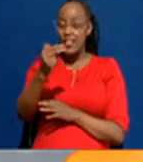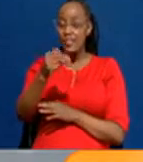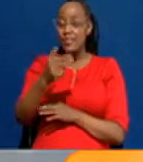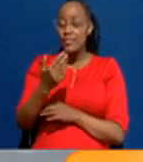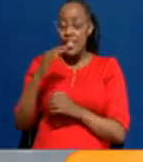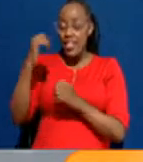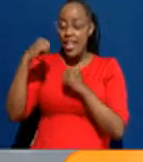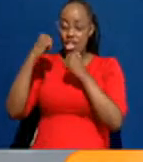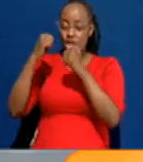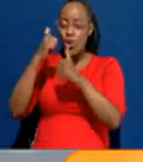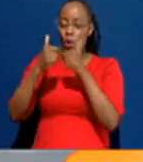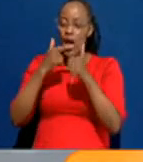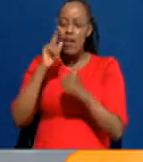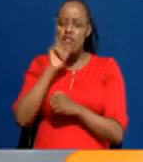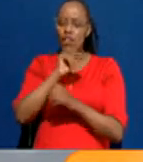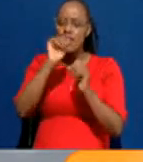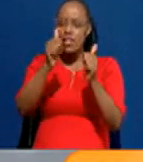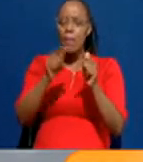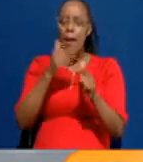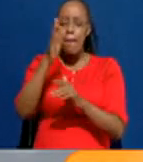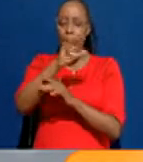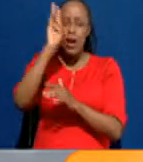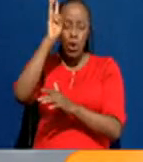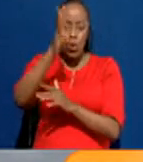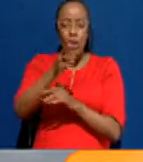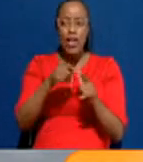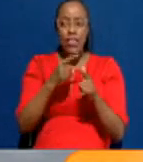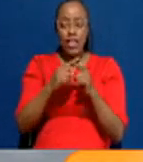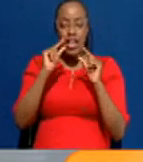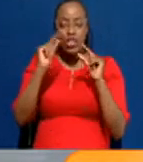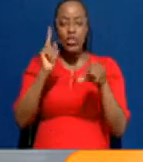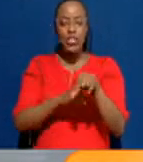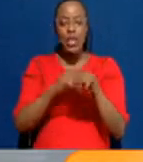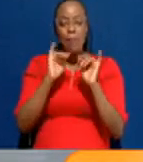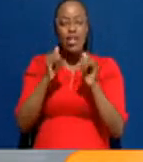superstar. We're not done yet, folks. We're going to be back in a little short while. There's just a bit of news, a bit of business, some